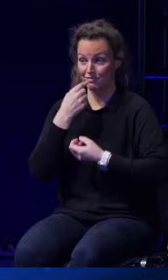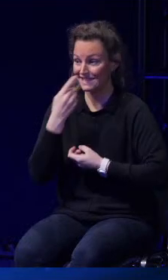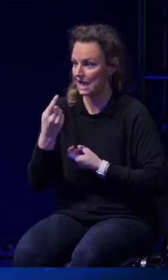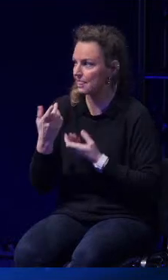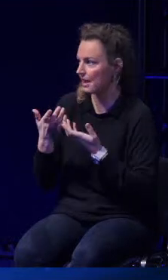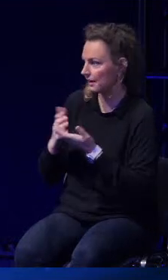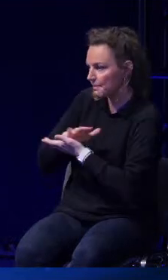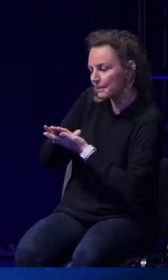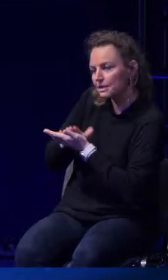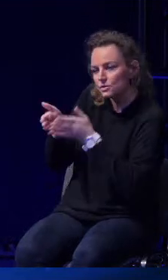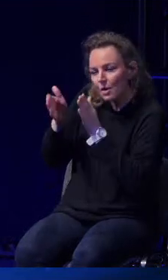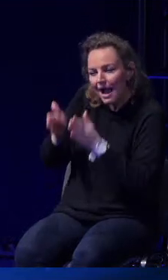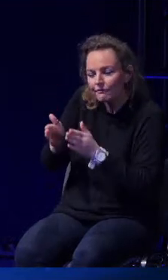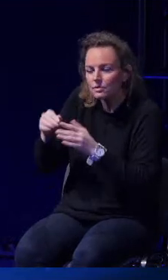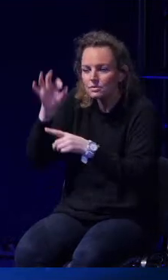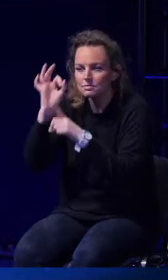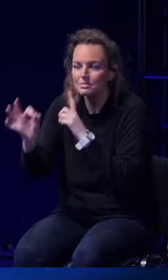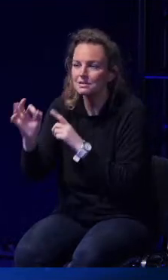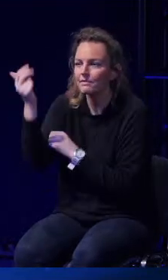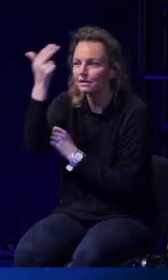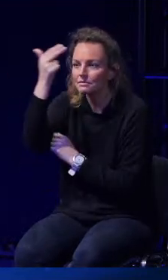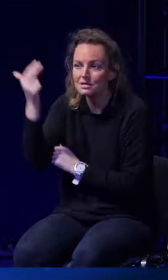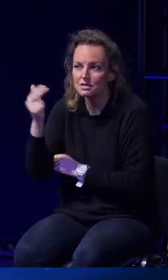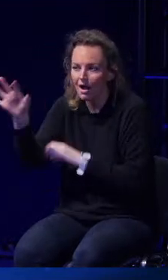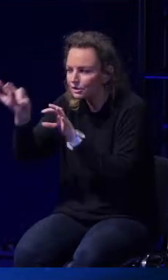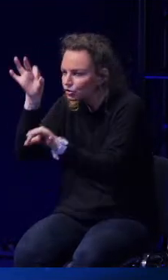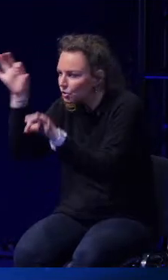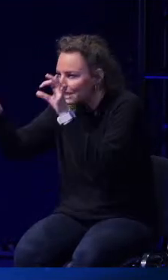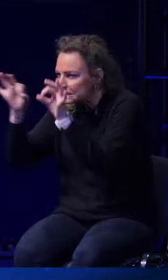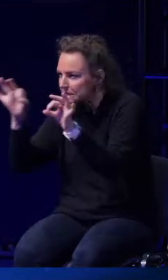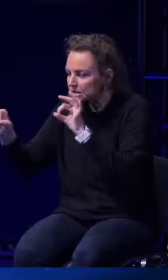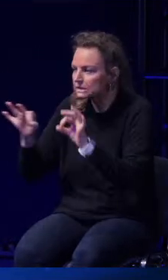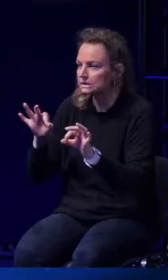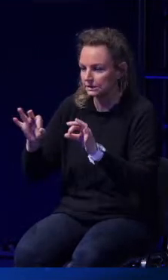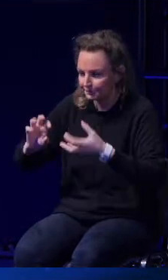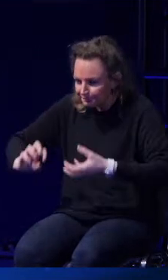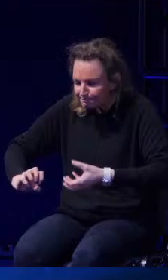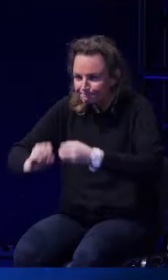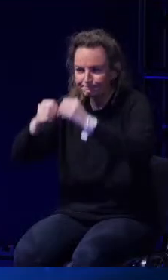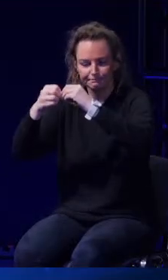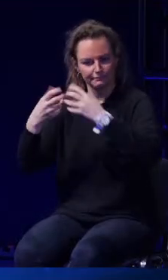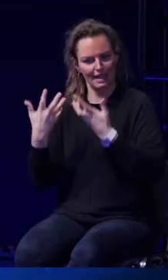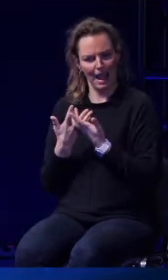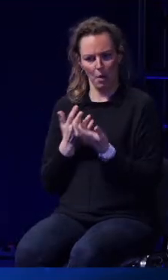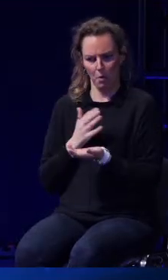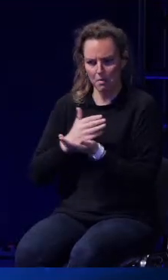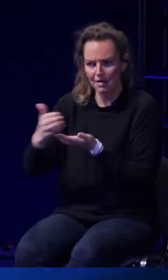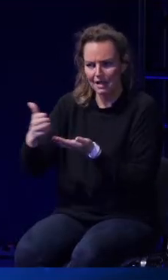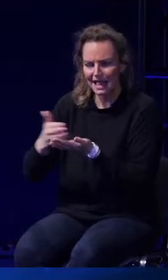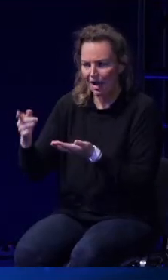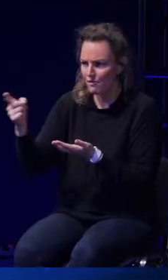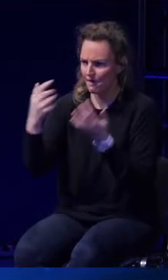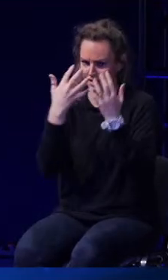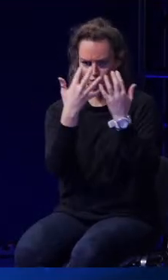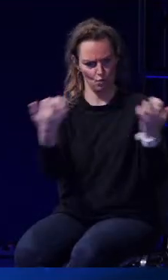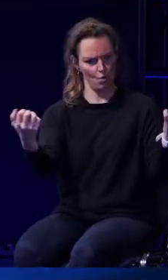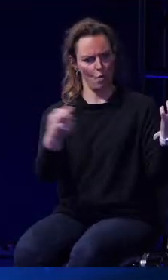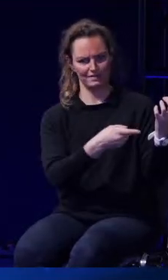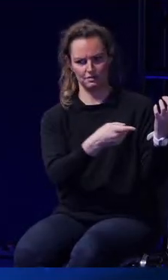specific design choice that you need to make. So how do you clarify to an entire team of